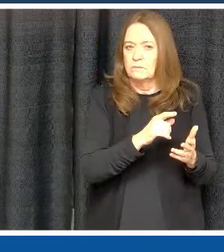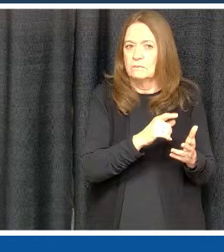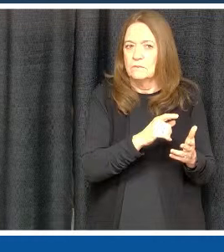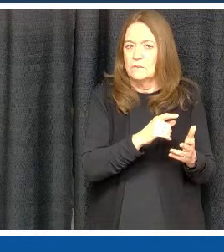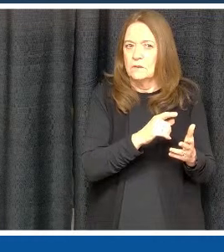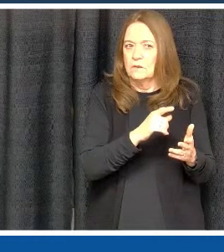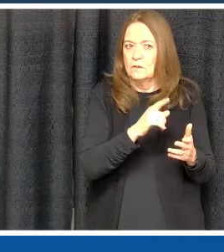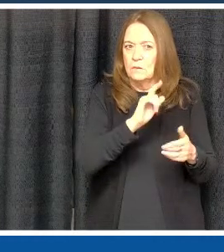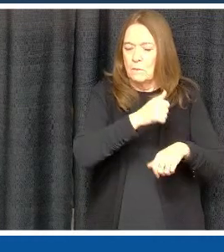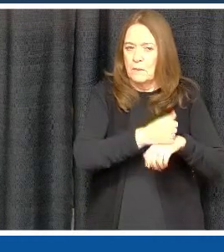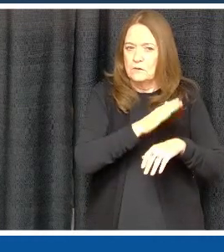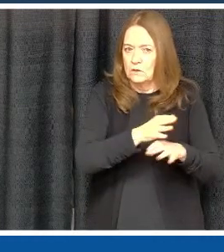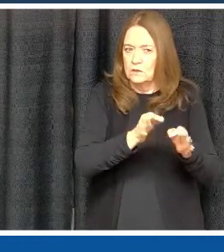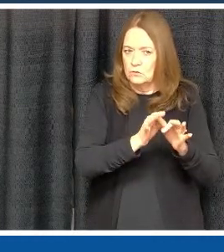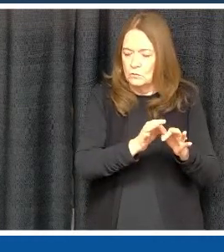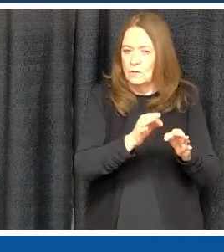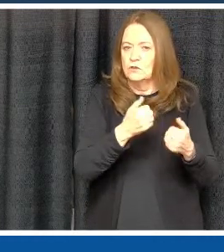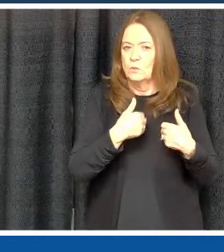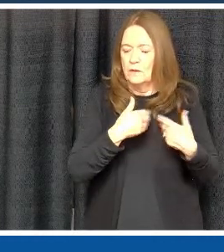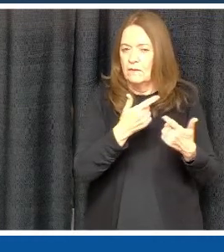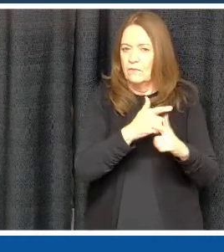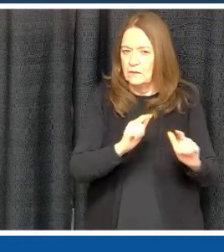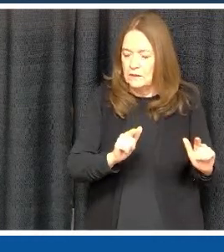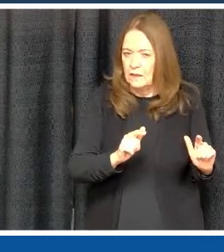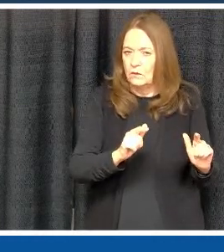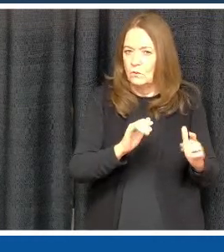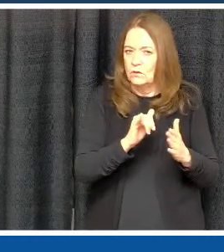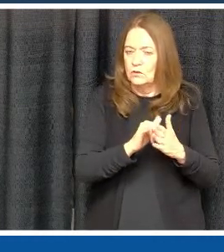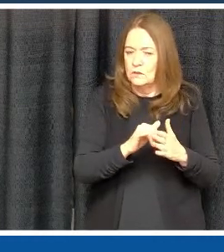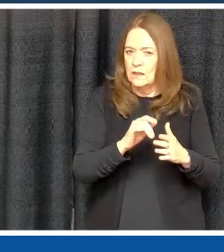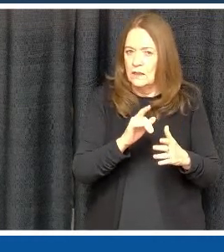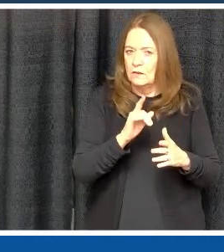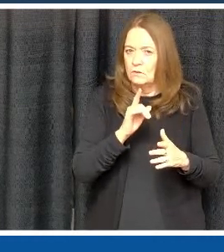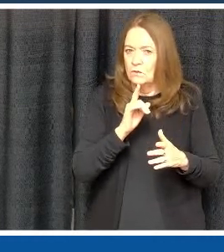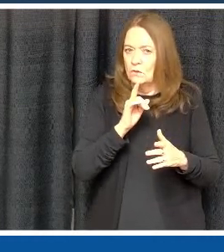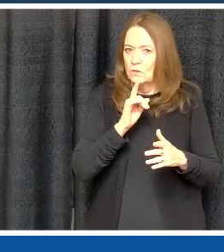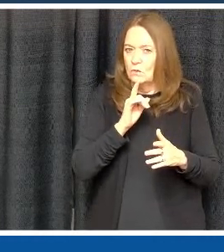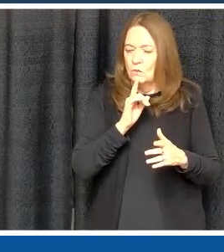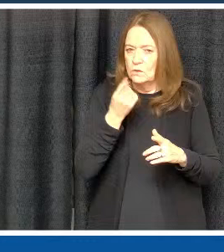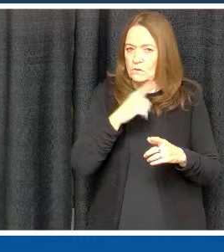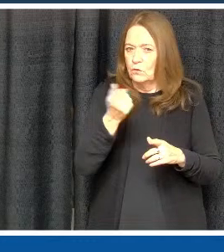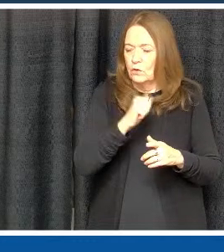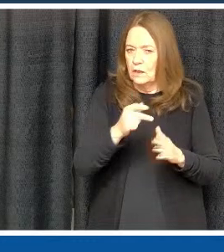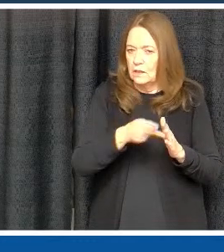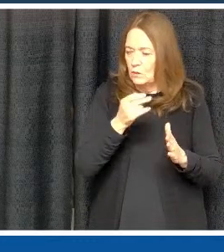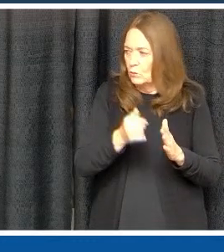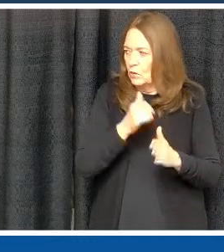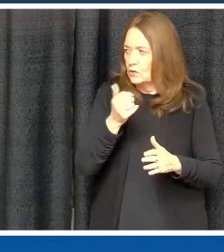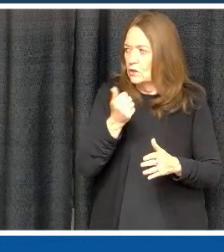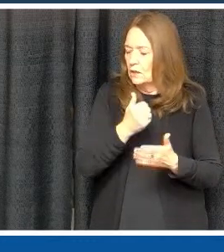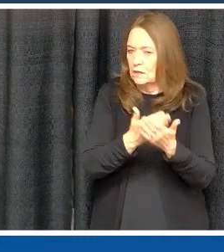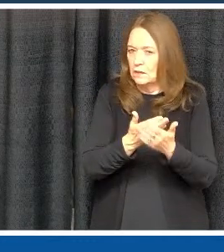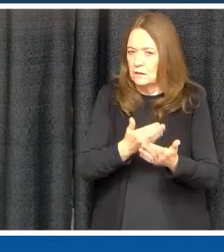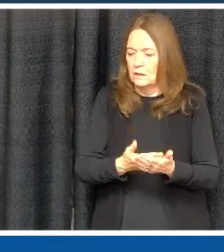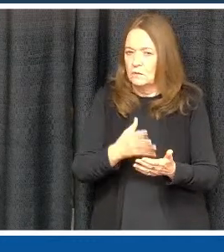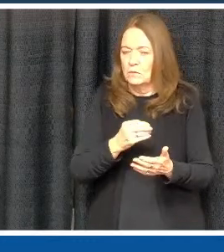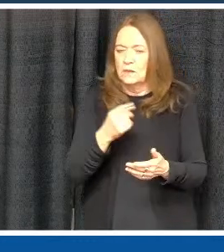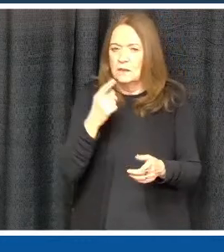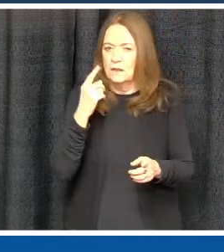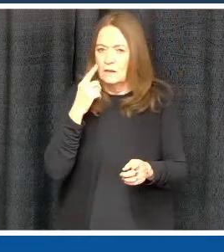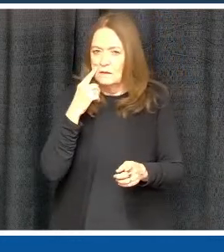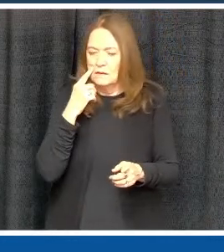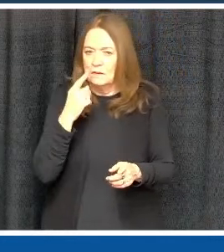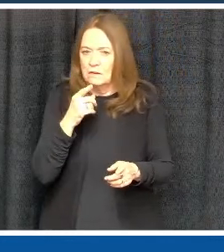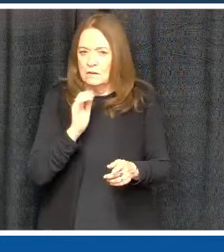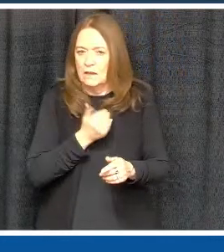on his interpretation of the language. There was a phrase, any project or a planning document. Well, I think maybe